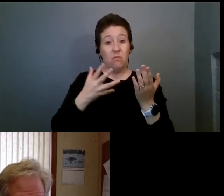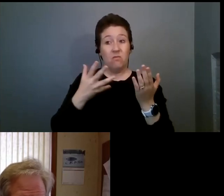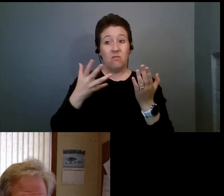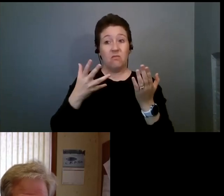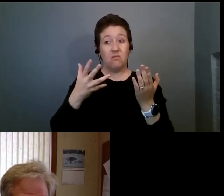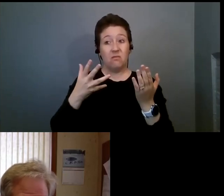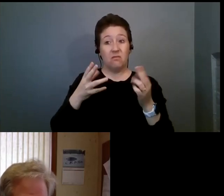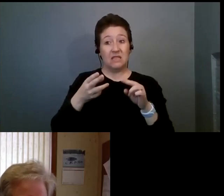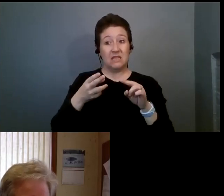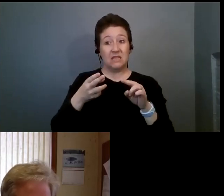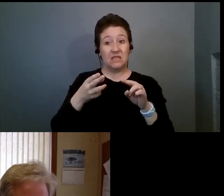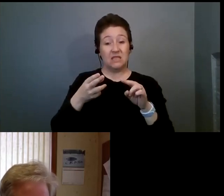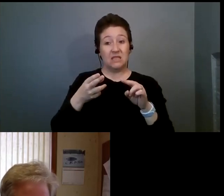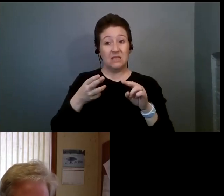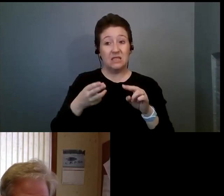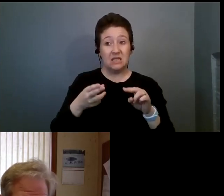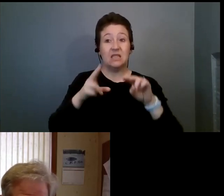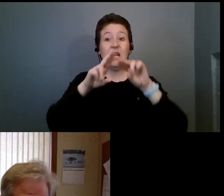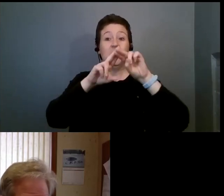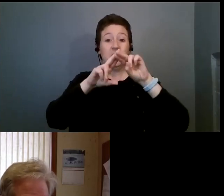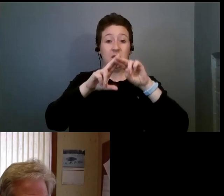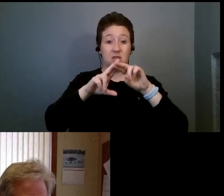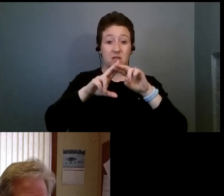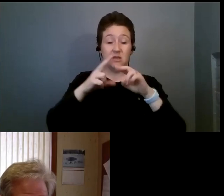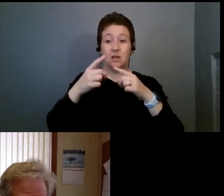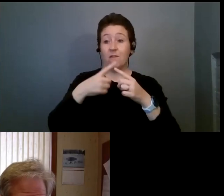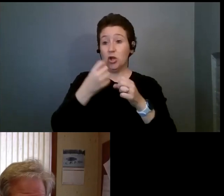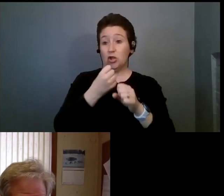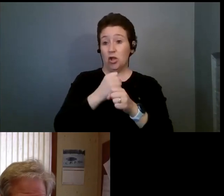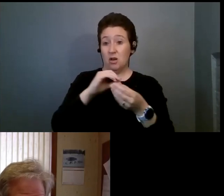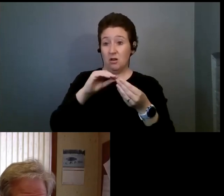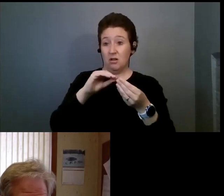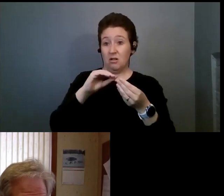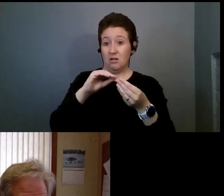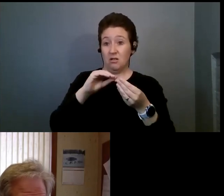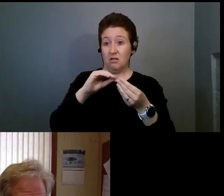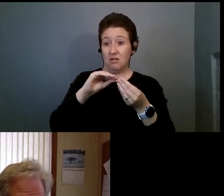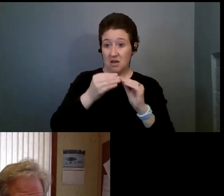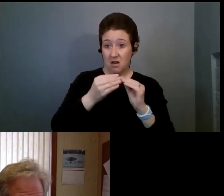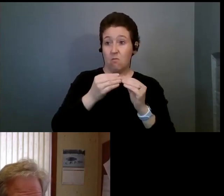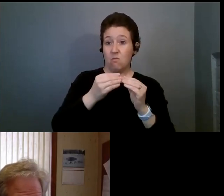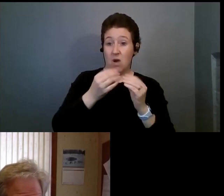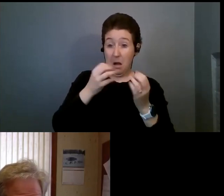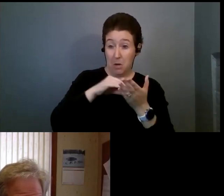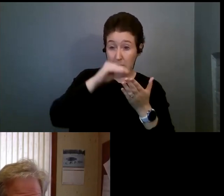is actually above, in our first year numbers, is greater than it was a year ago.